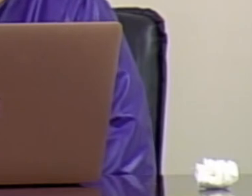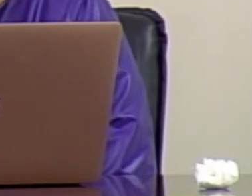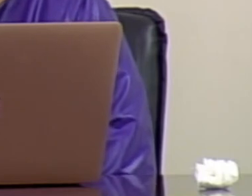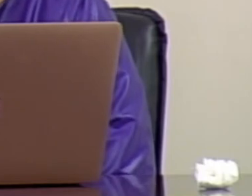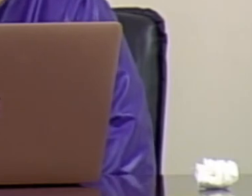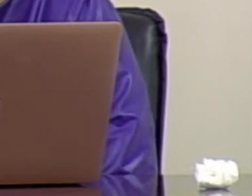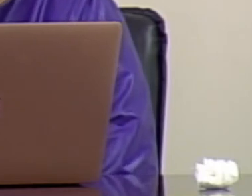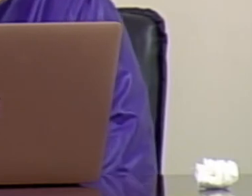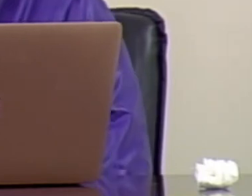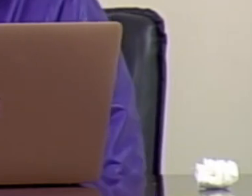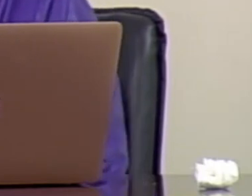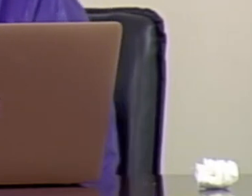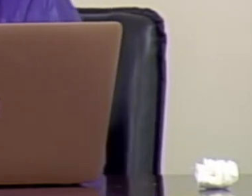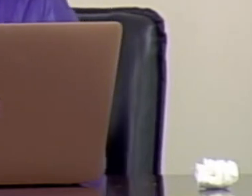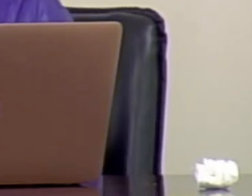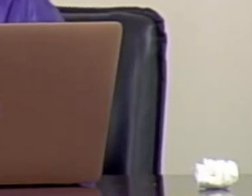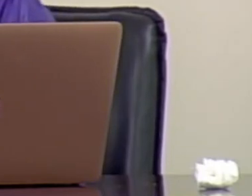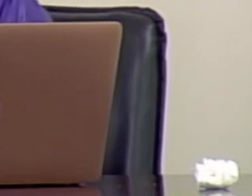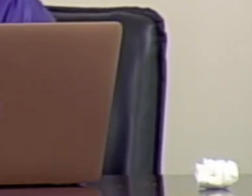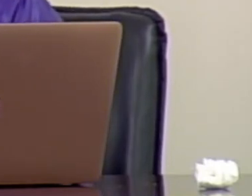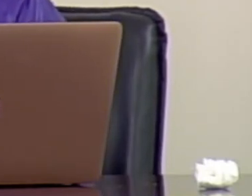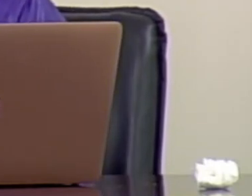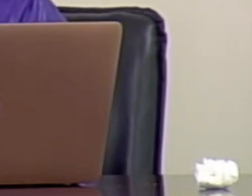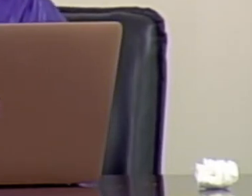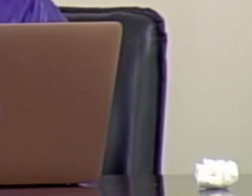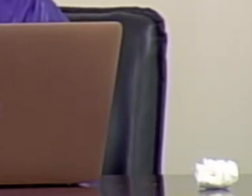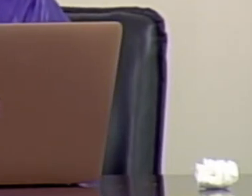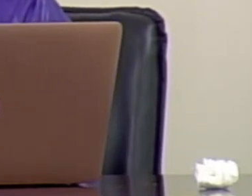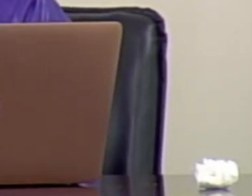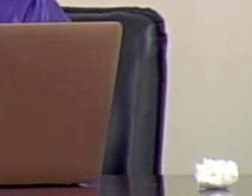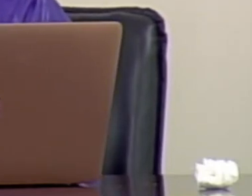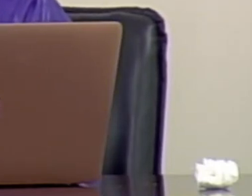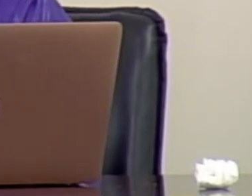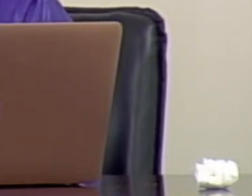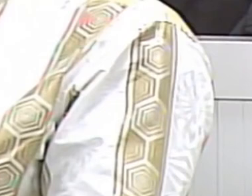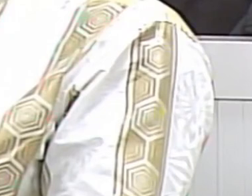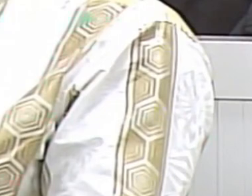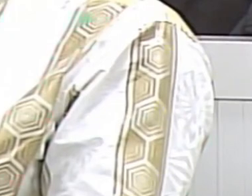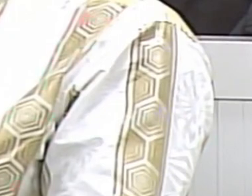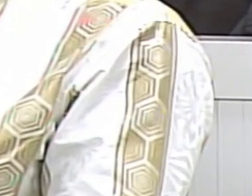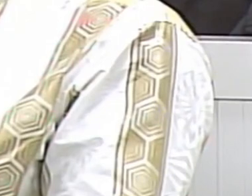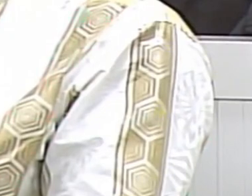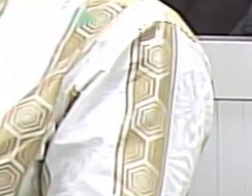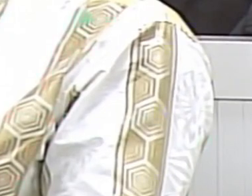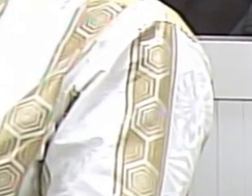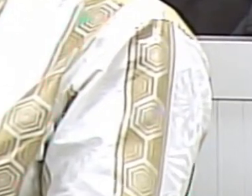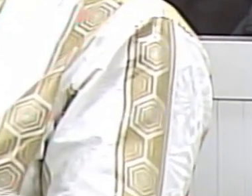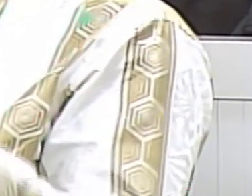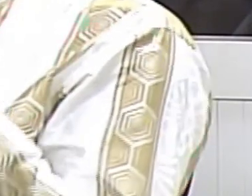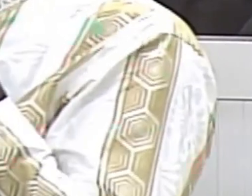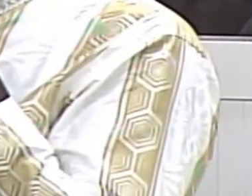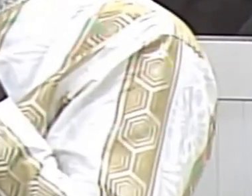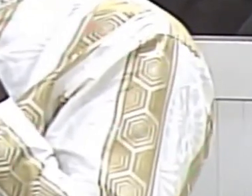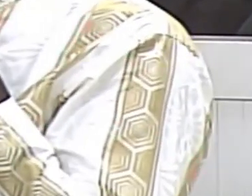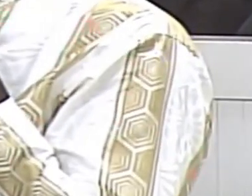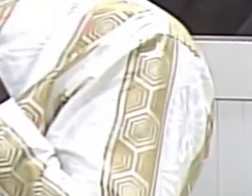name? Jerejeef, mën nga ñu limal su fekké né bari wut sax ñi nga wax nonu nga tud nga jox ma sen tour yi.